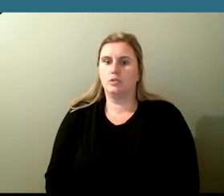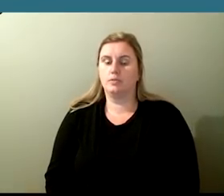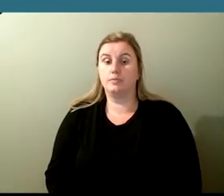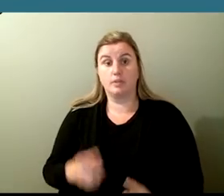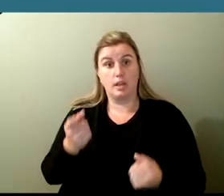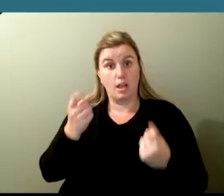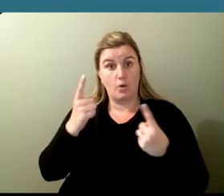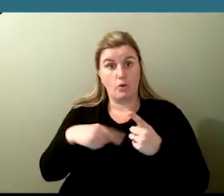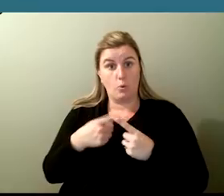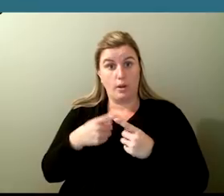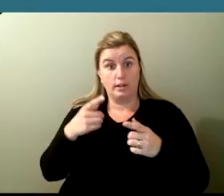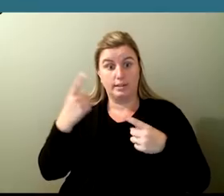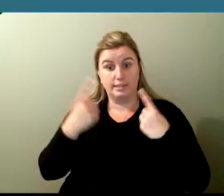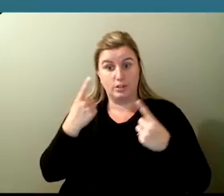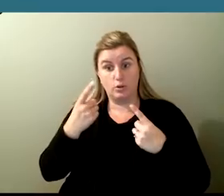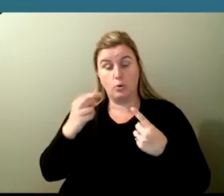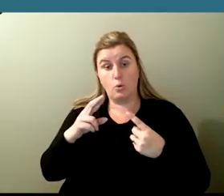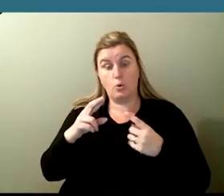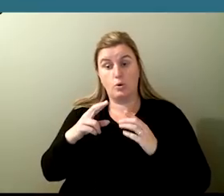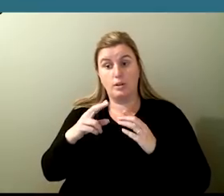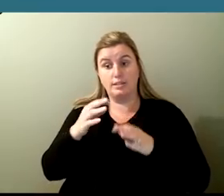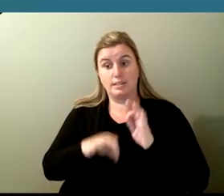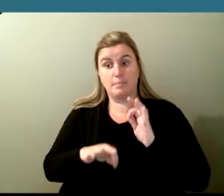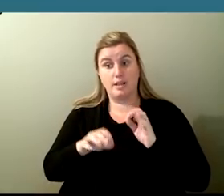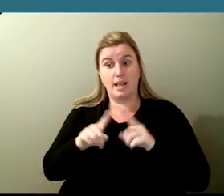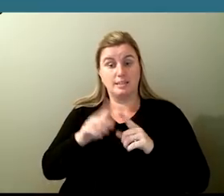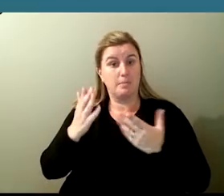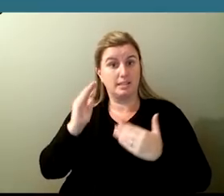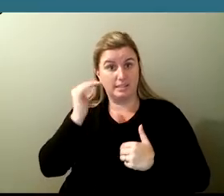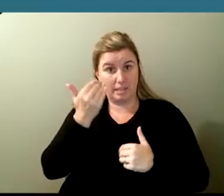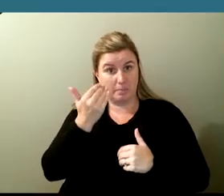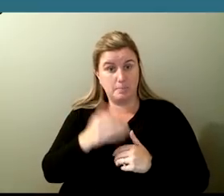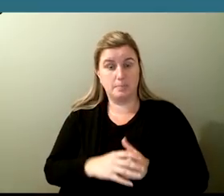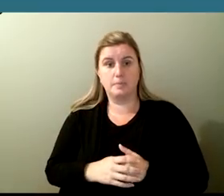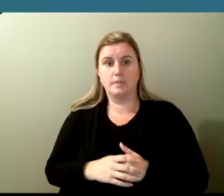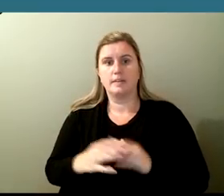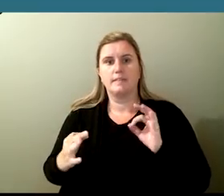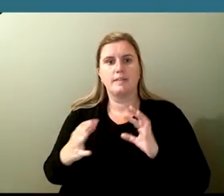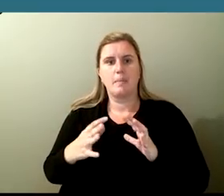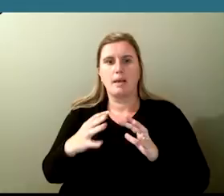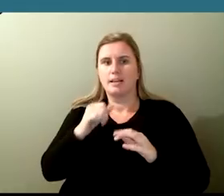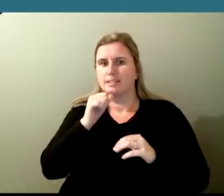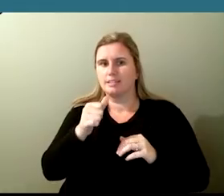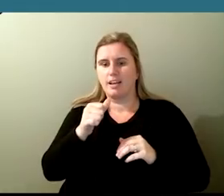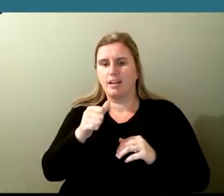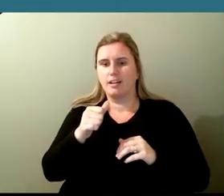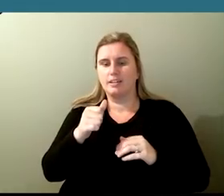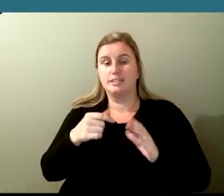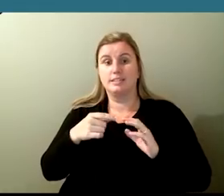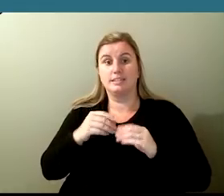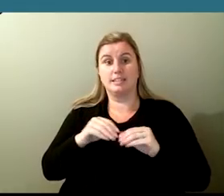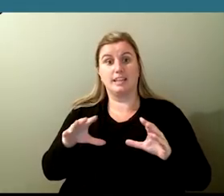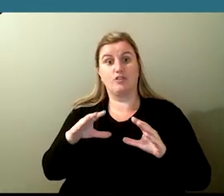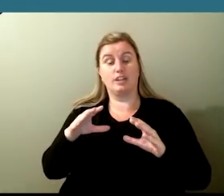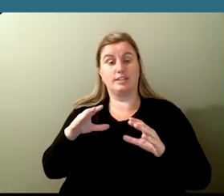However, when considering, or as simple as it may seem, feedback is delivering feedback is